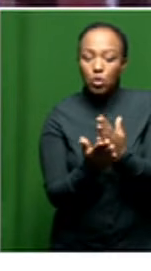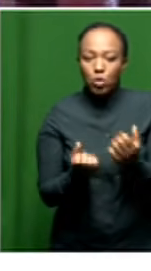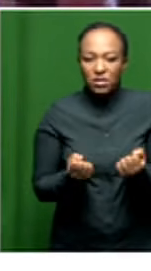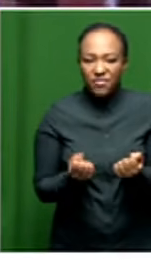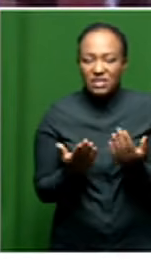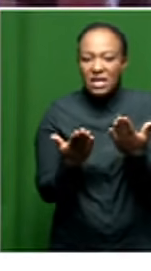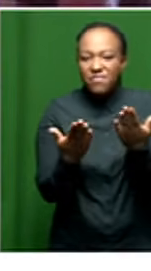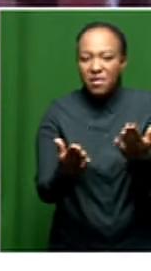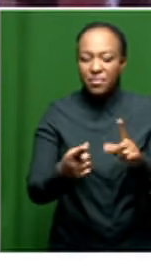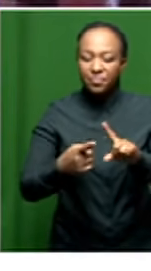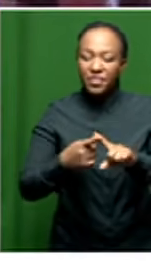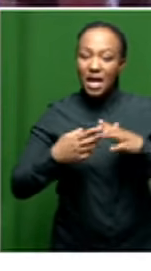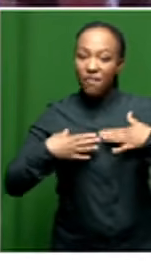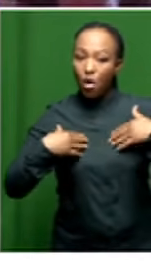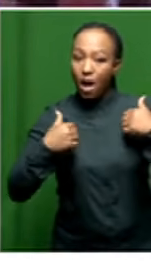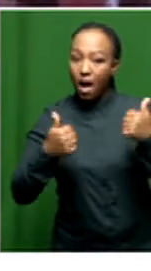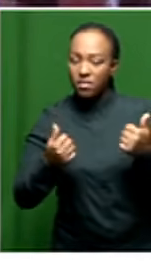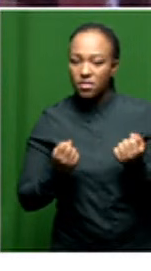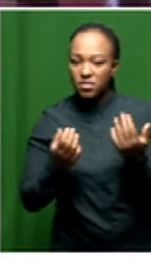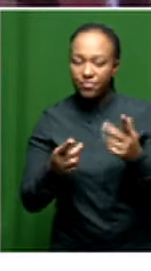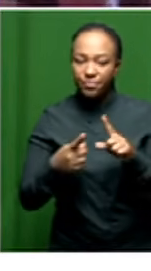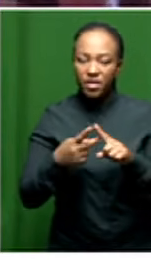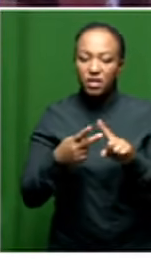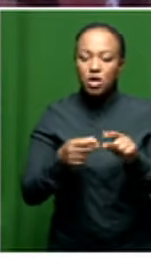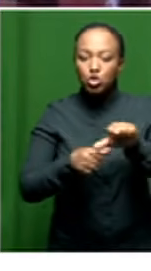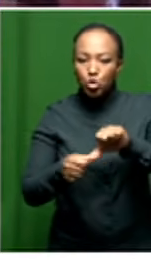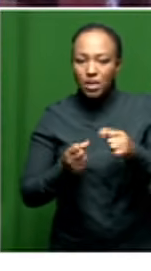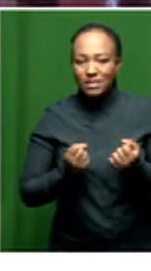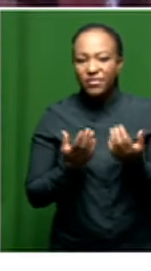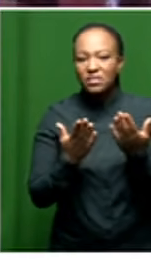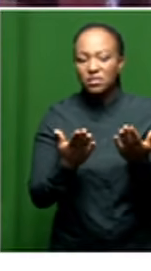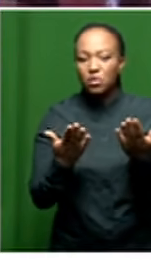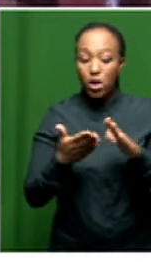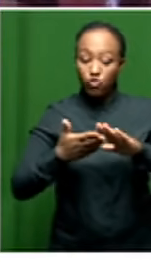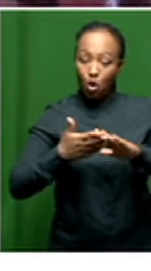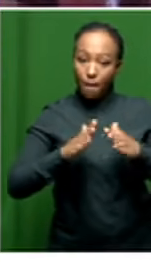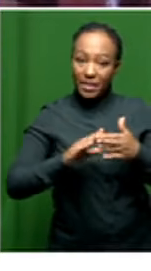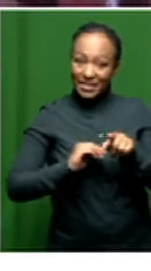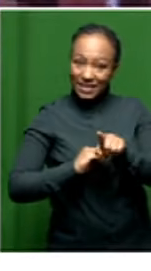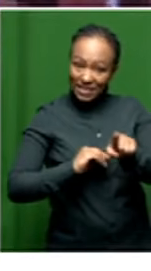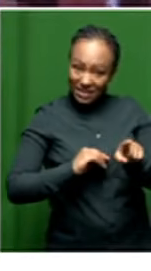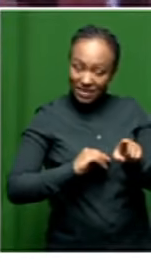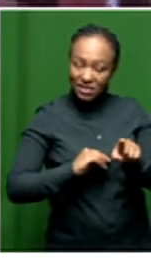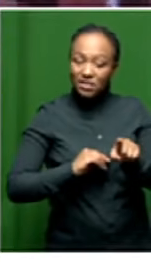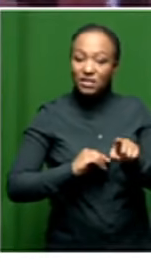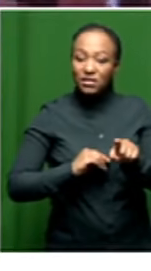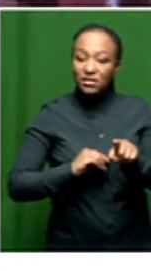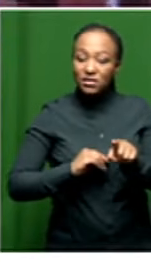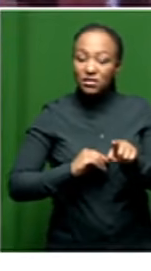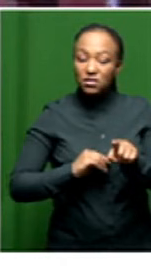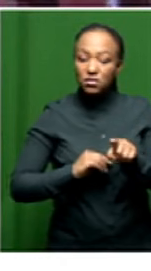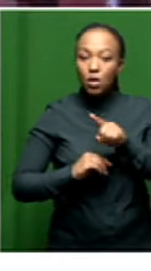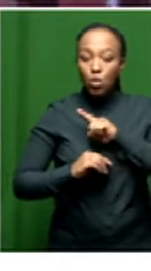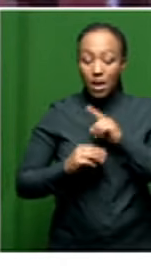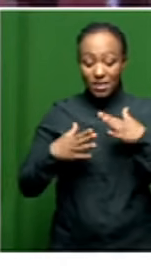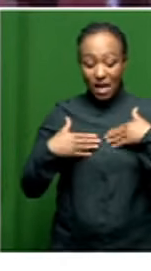health services and other social services at community level. I think that has to be strengthened because